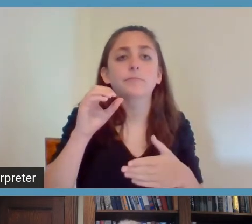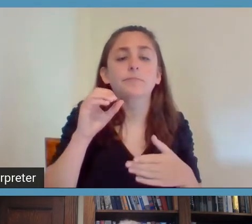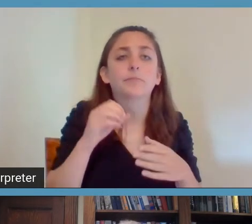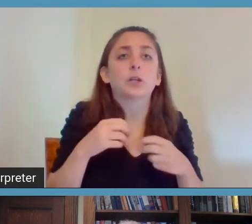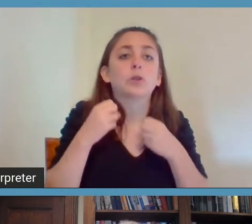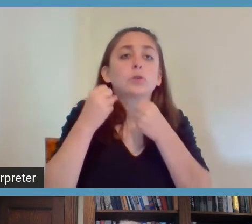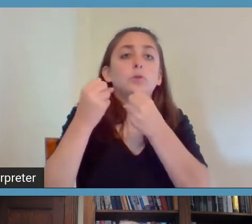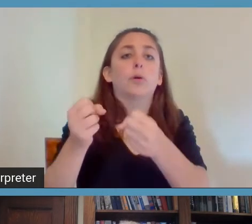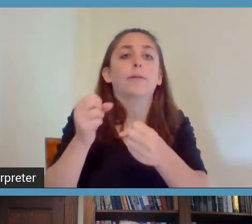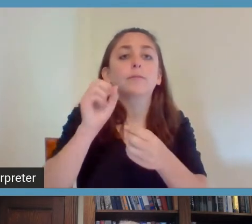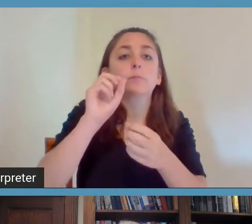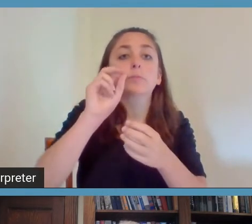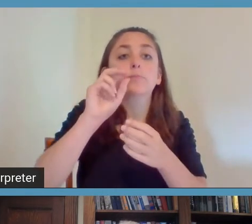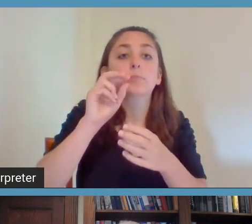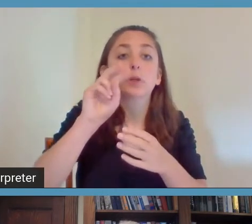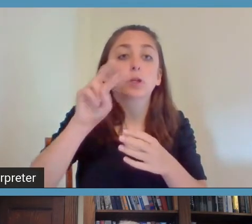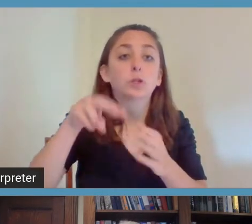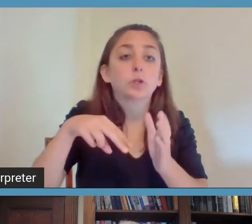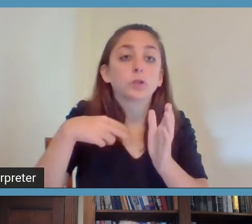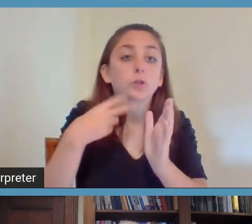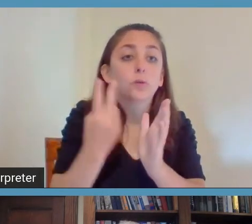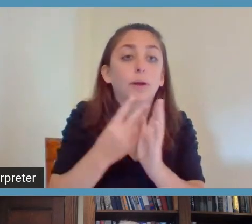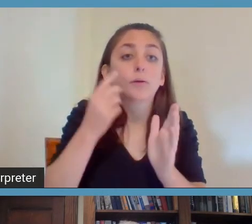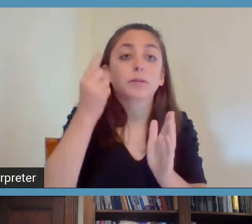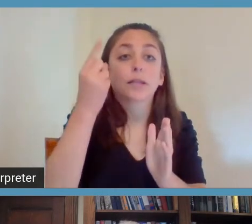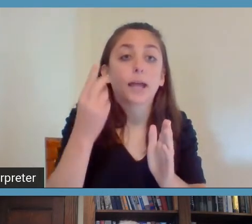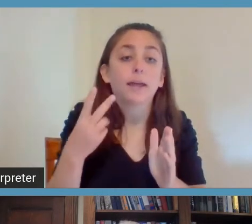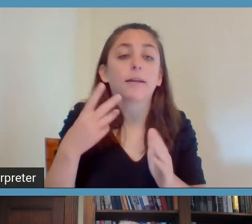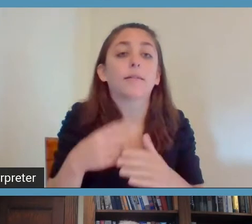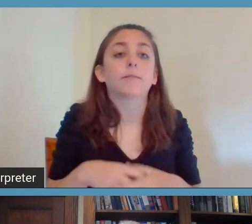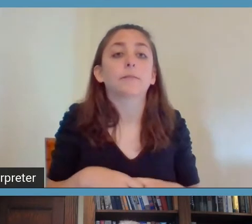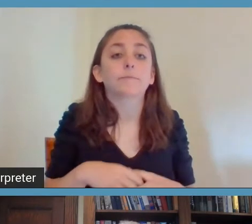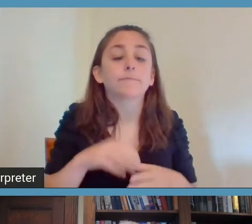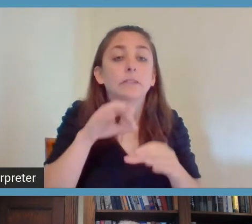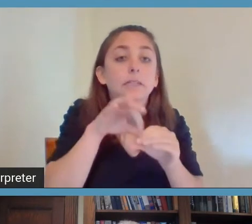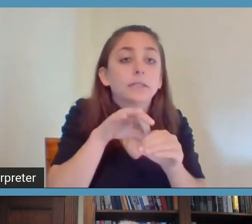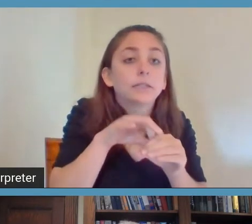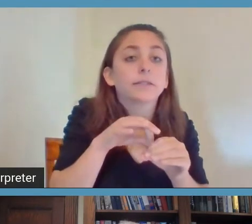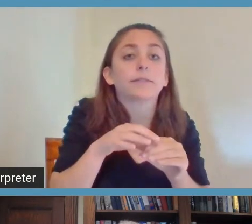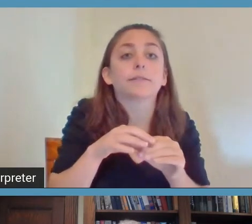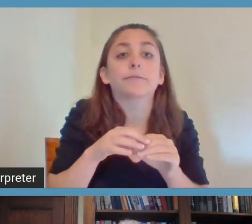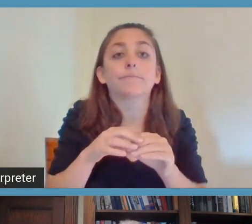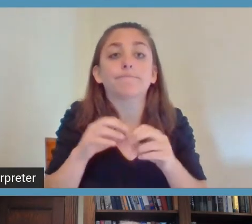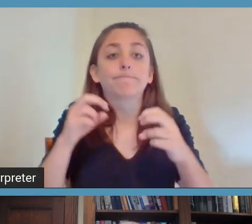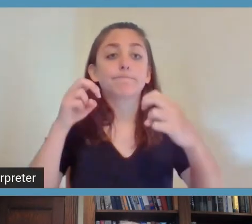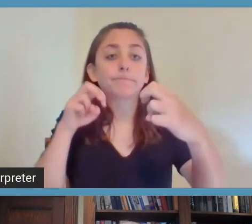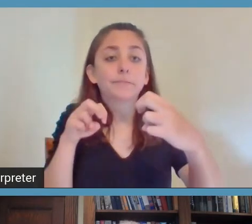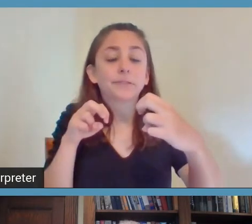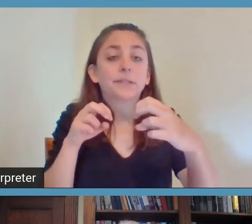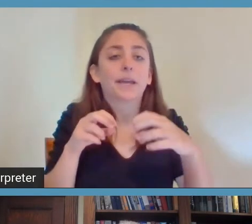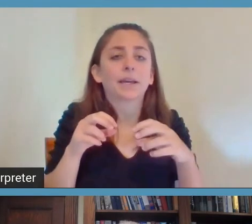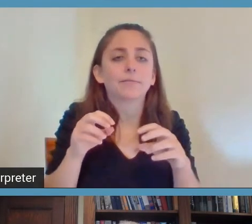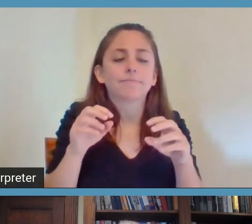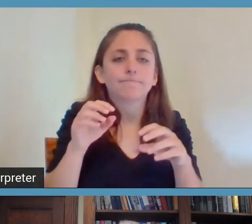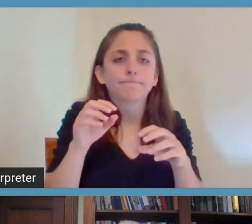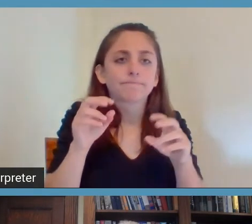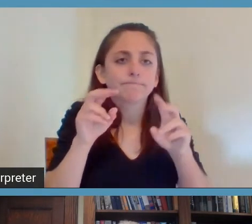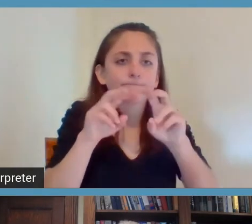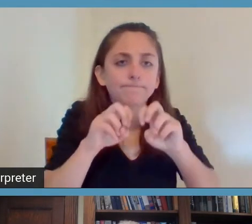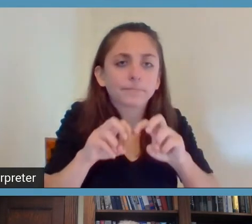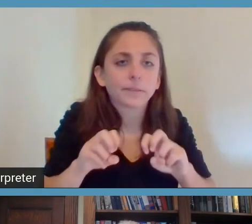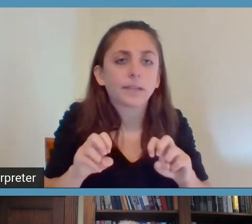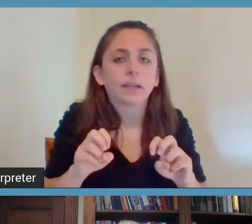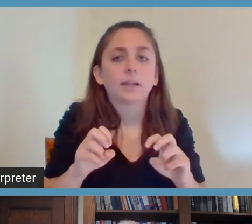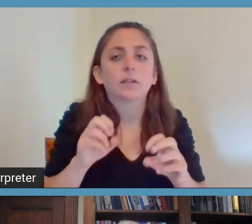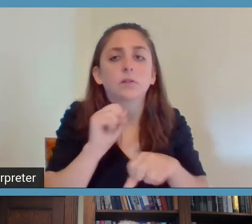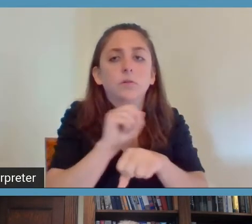away. We had tea first. We sat down. We looked through the archives that she had kept, personal archives of his life and his work. And then we